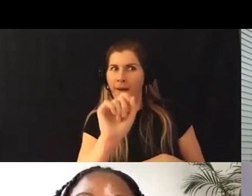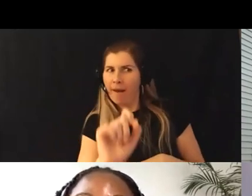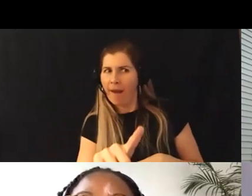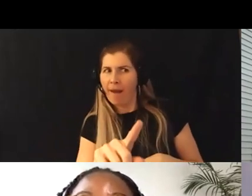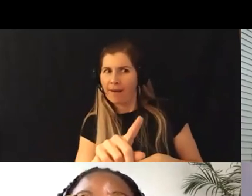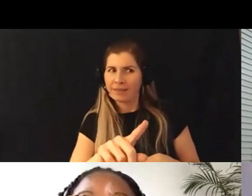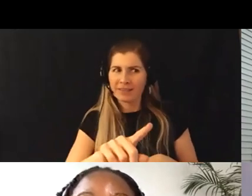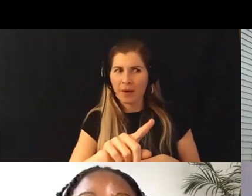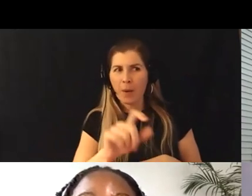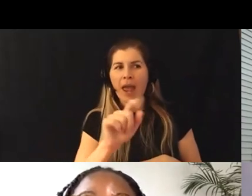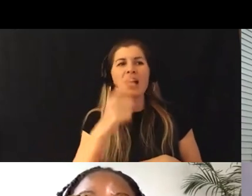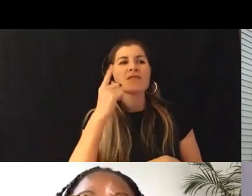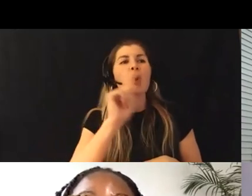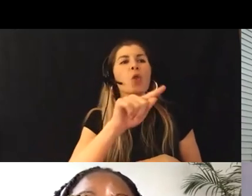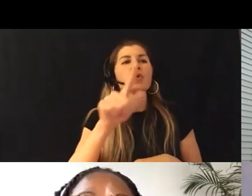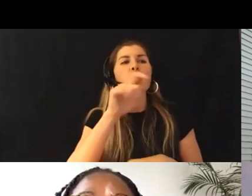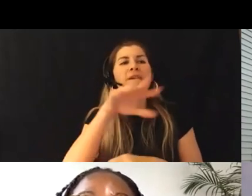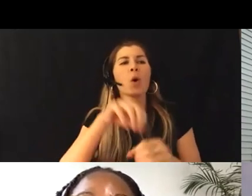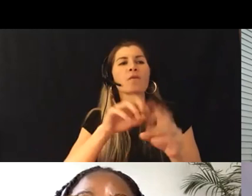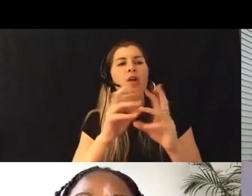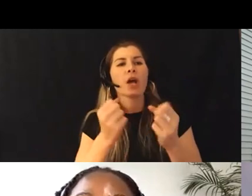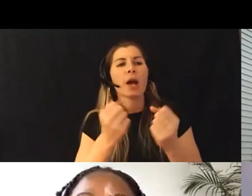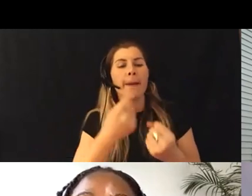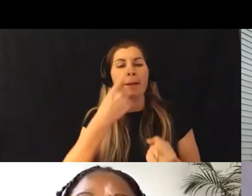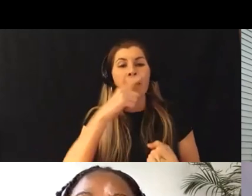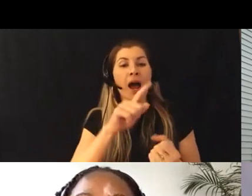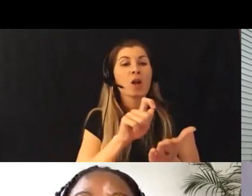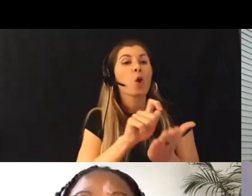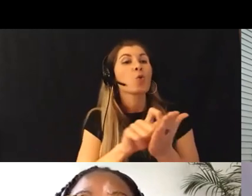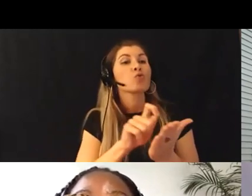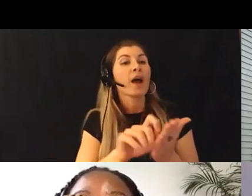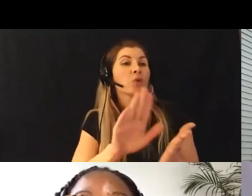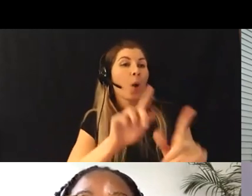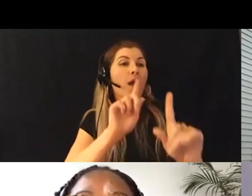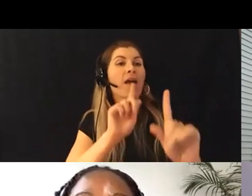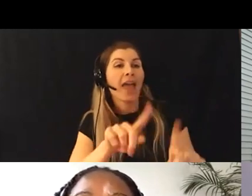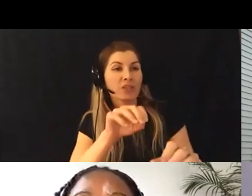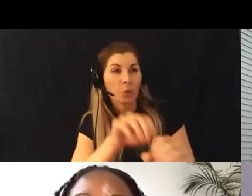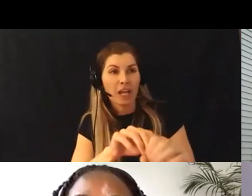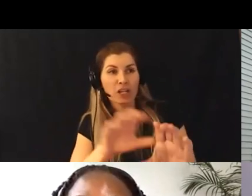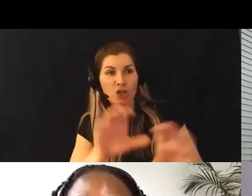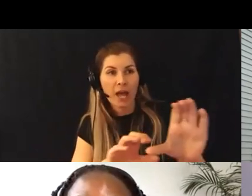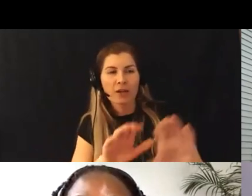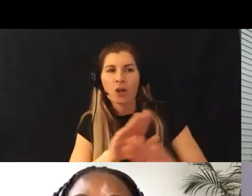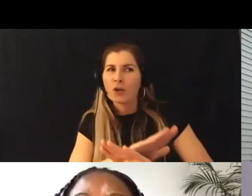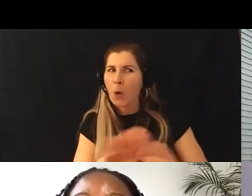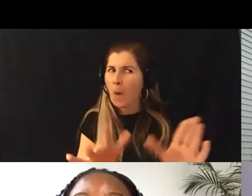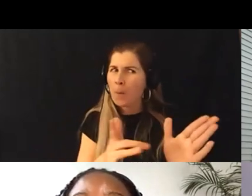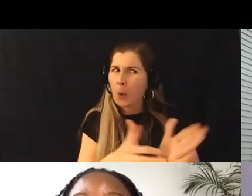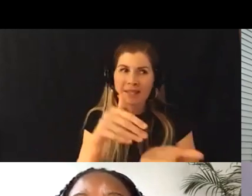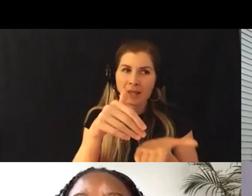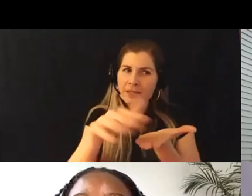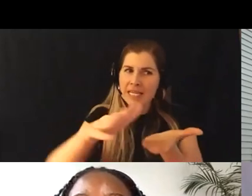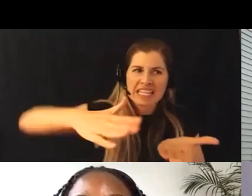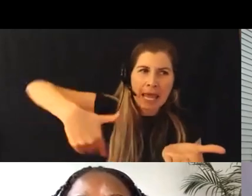ask it to the participants. I ask that you write your answer in the chat, but please do not hit send.